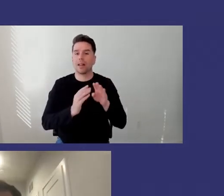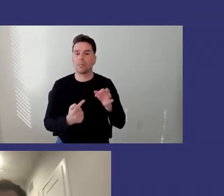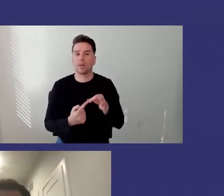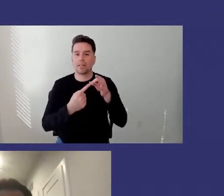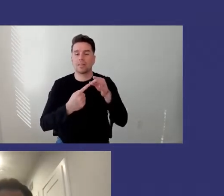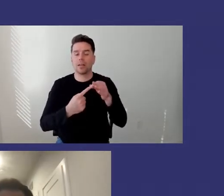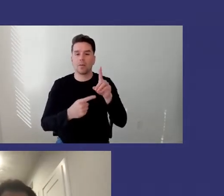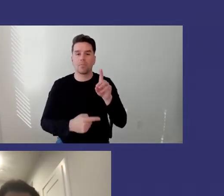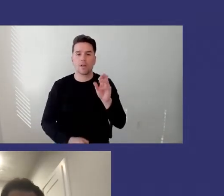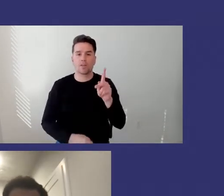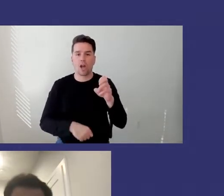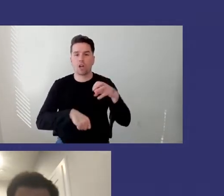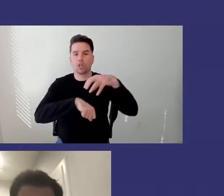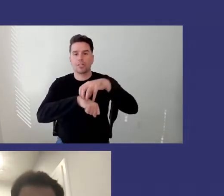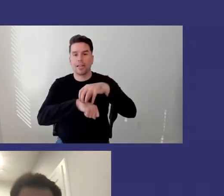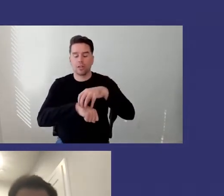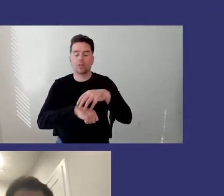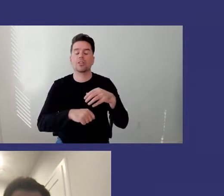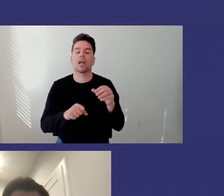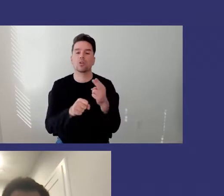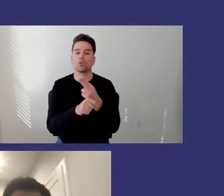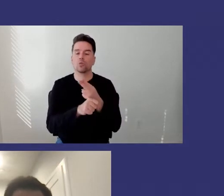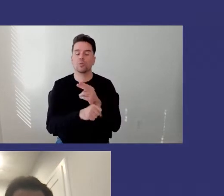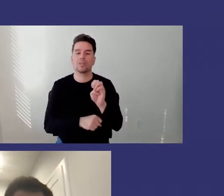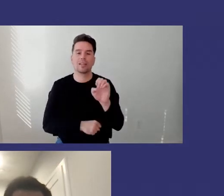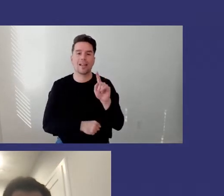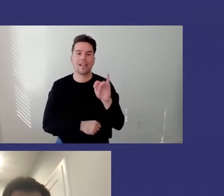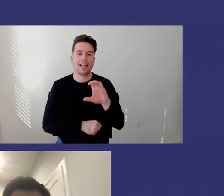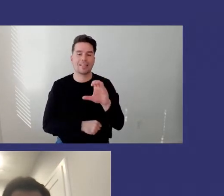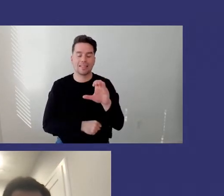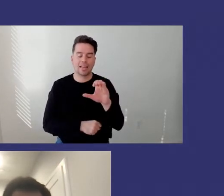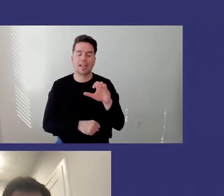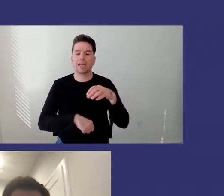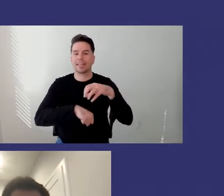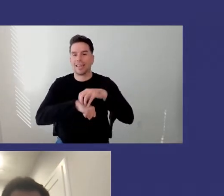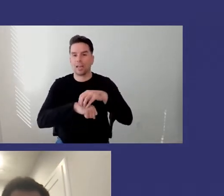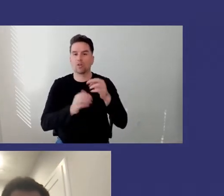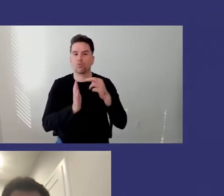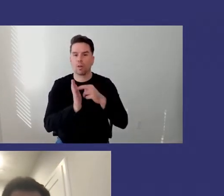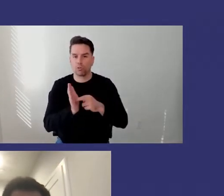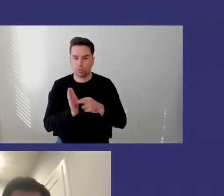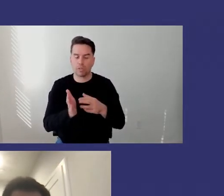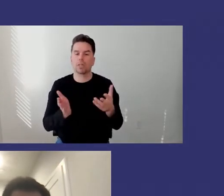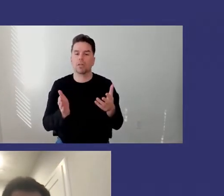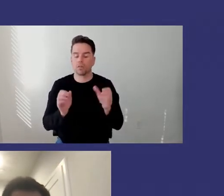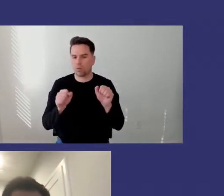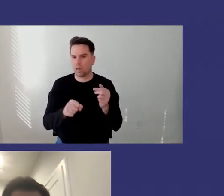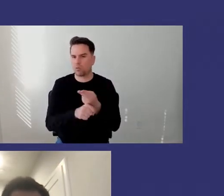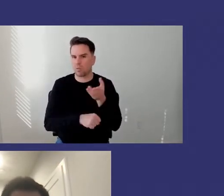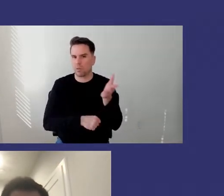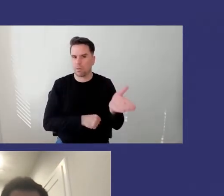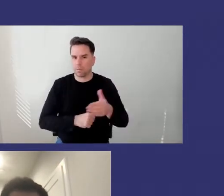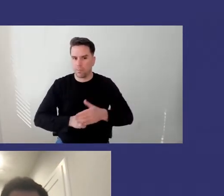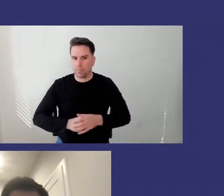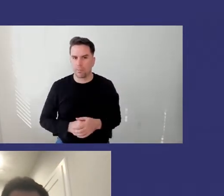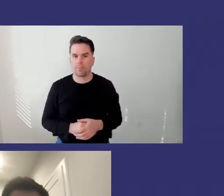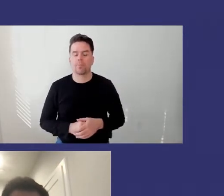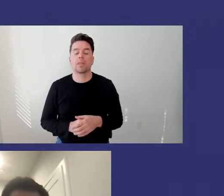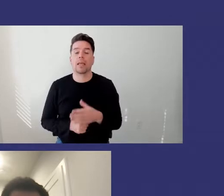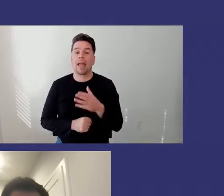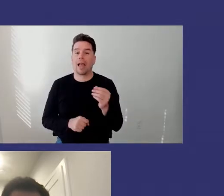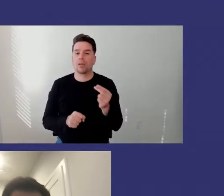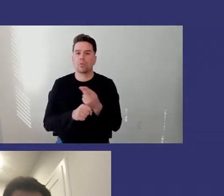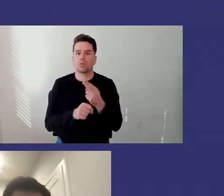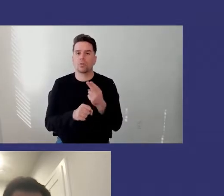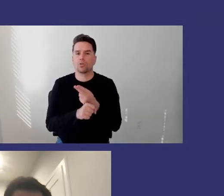on Amazon Elastic Container Registry. That's our container registry where you can push your custom Docker images, and you can use